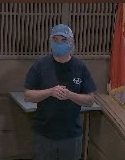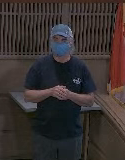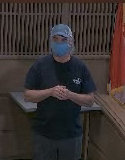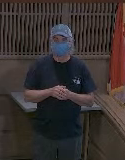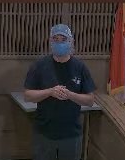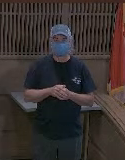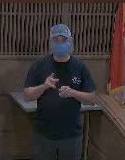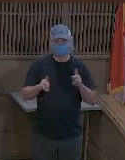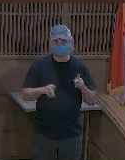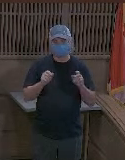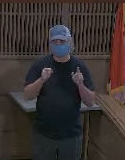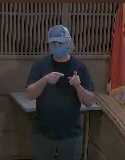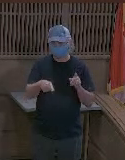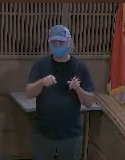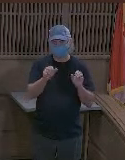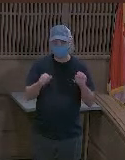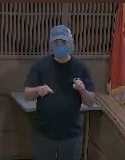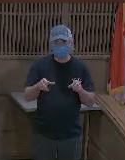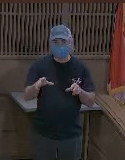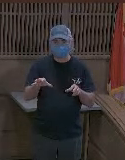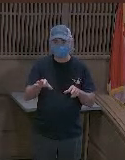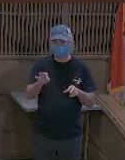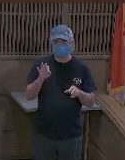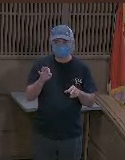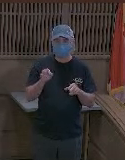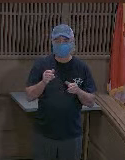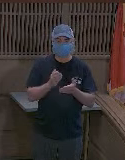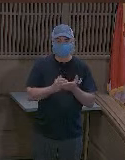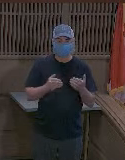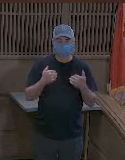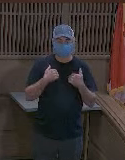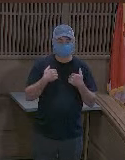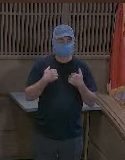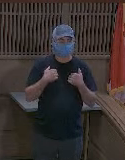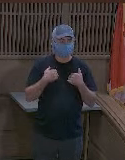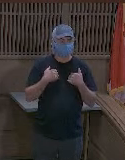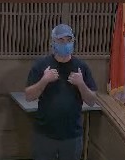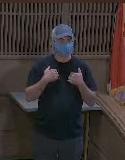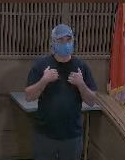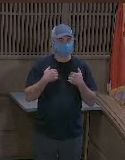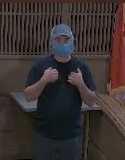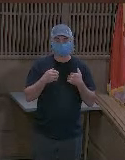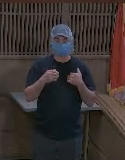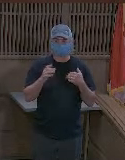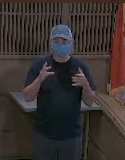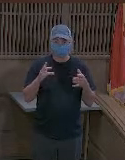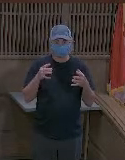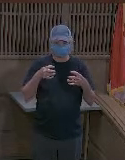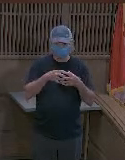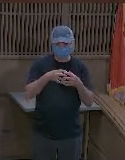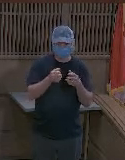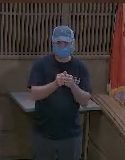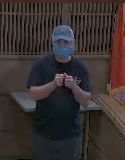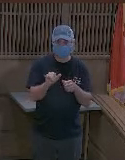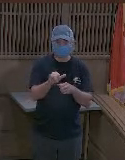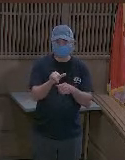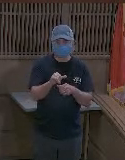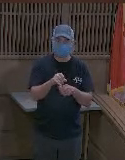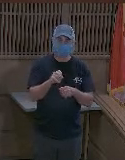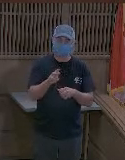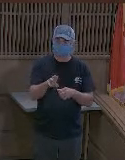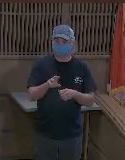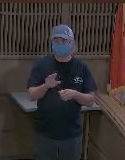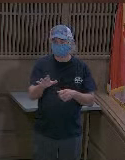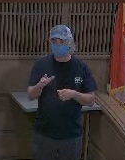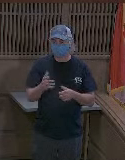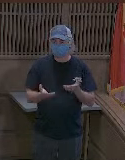they receive as a booster dose. Some may have a preference for the vaccine type that they originally received, and others may prefer